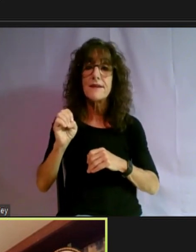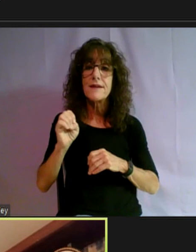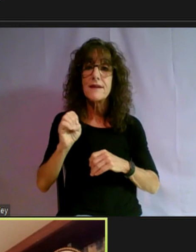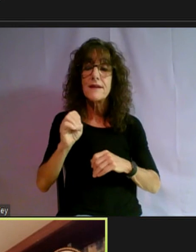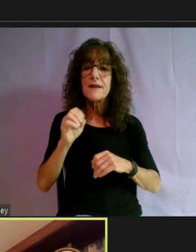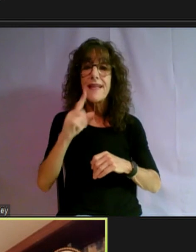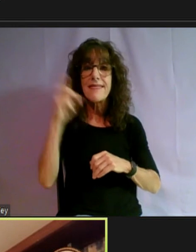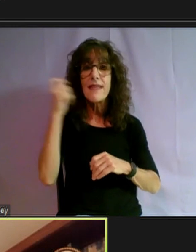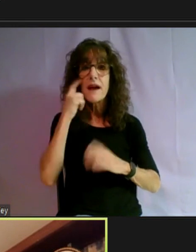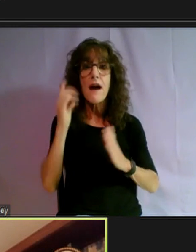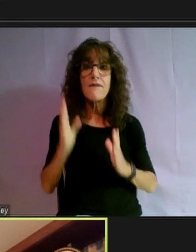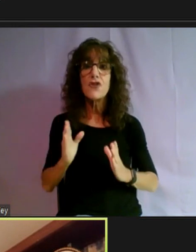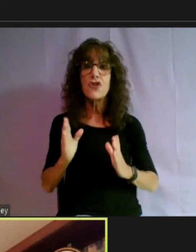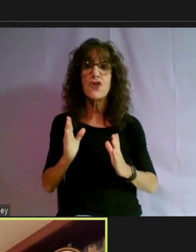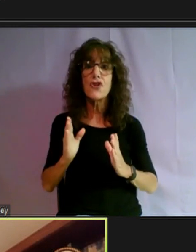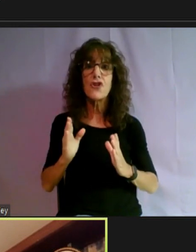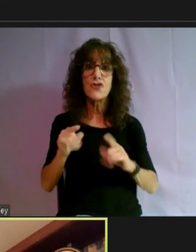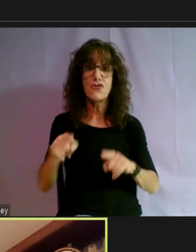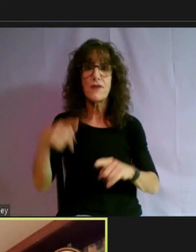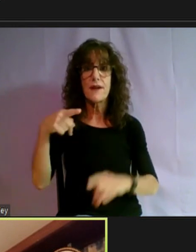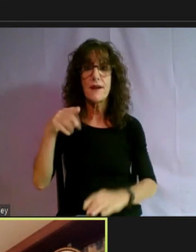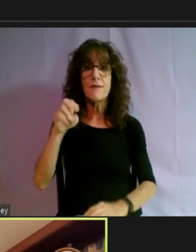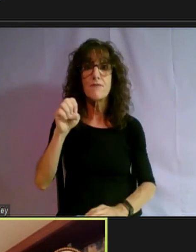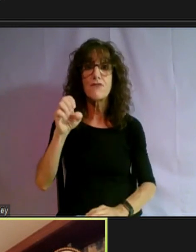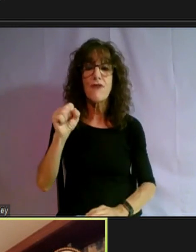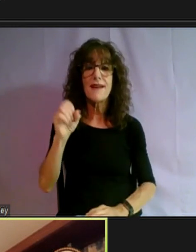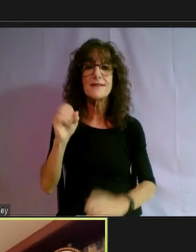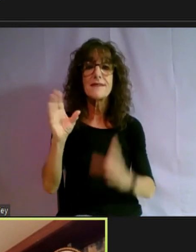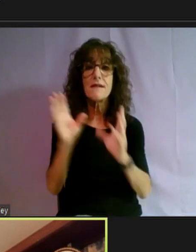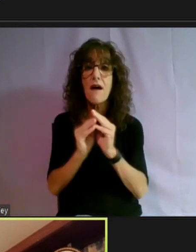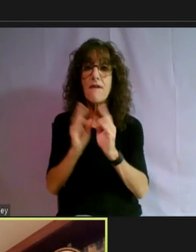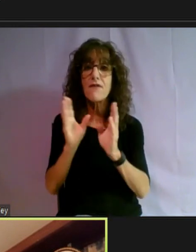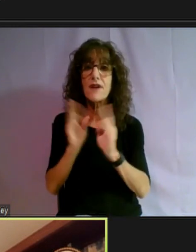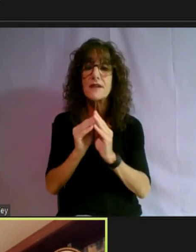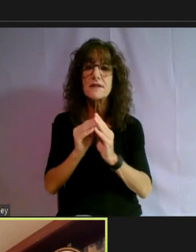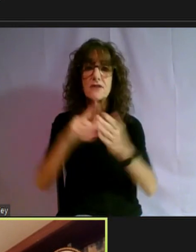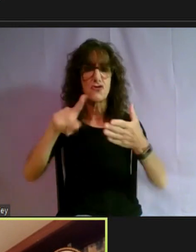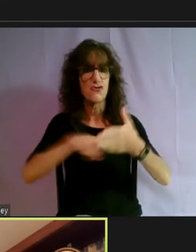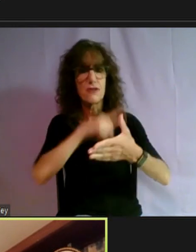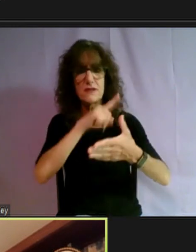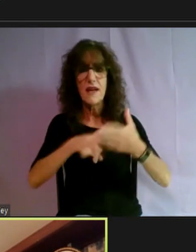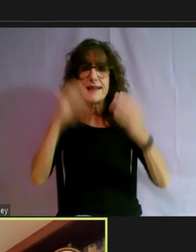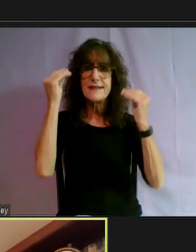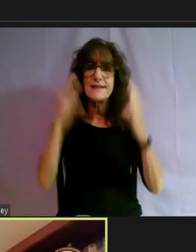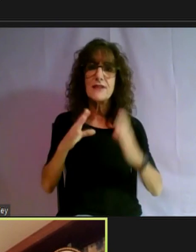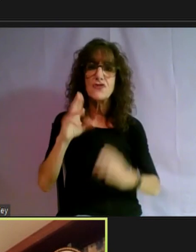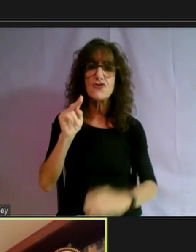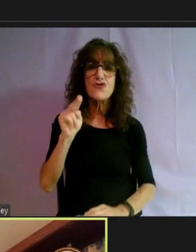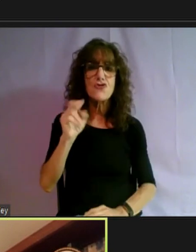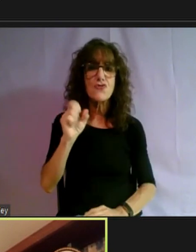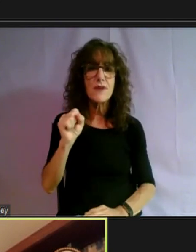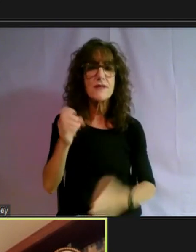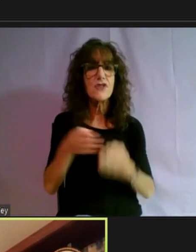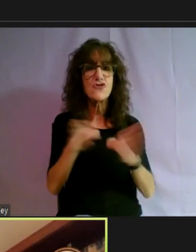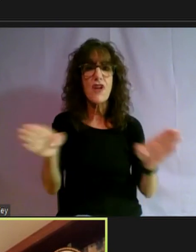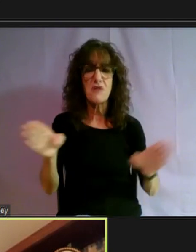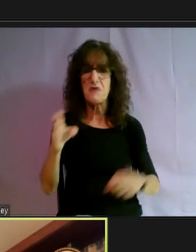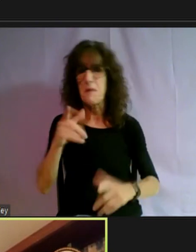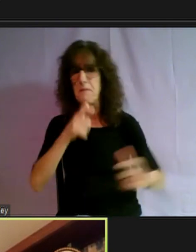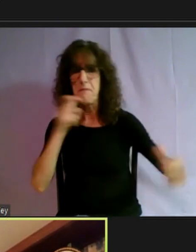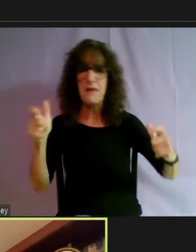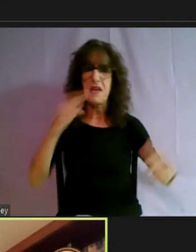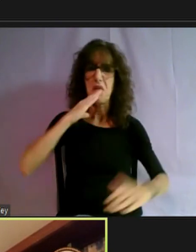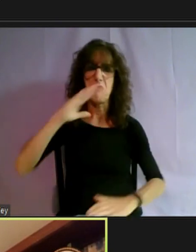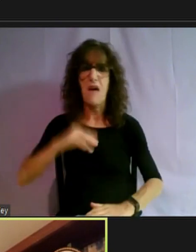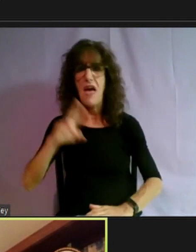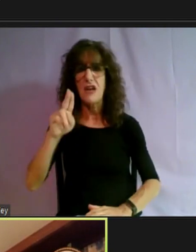the governor was in his press conference pretty critical of teachers' unions in general, as though it's the big bad union